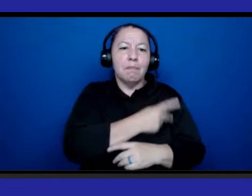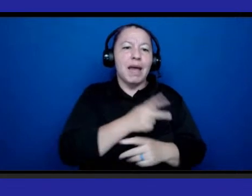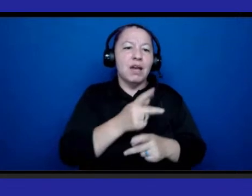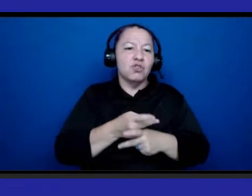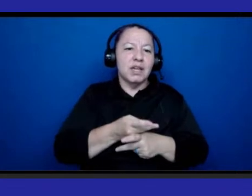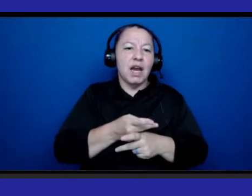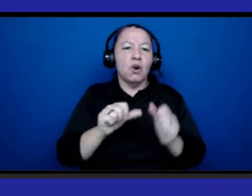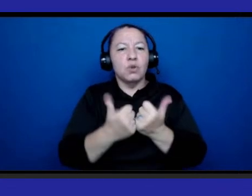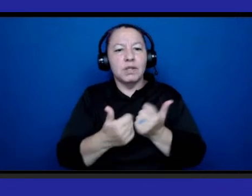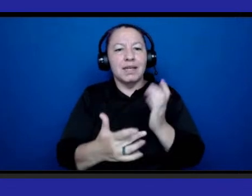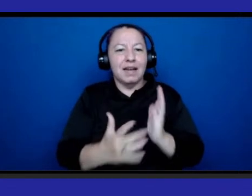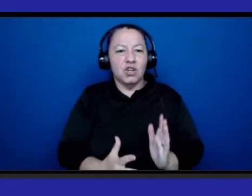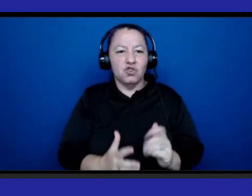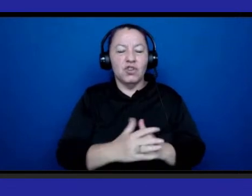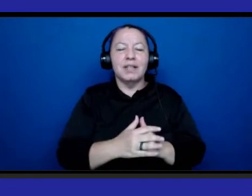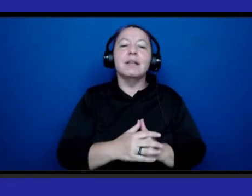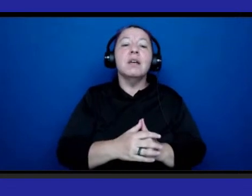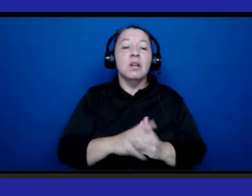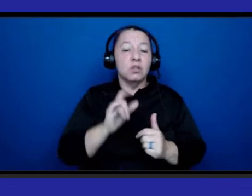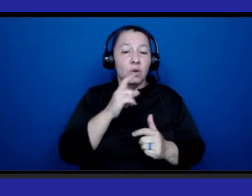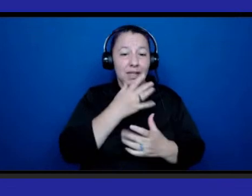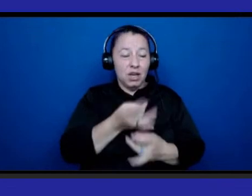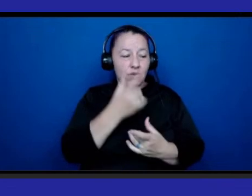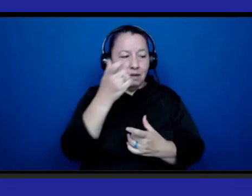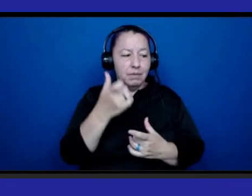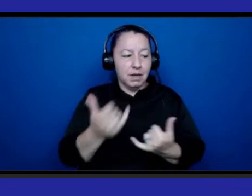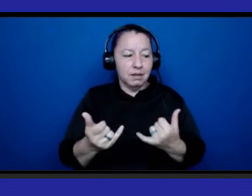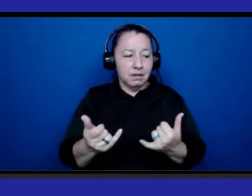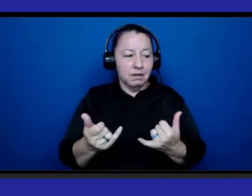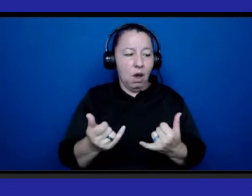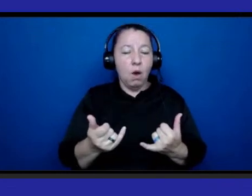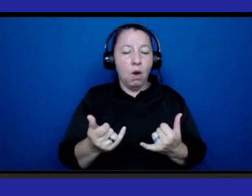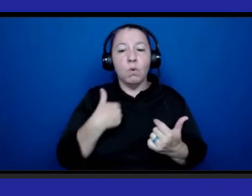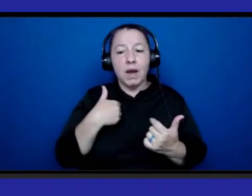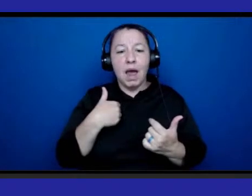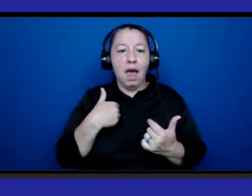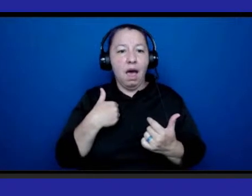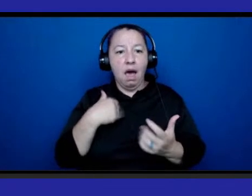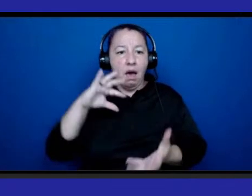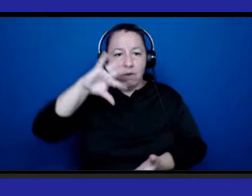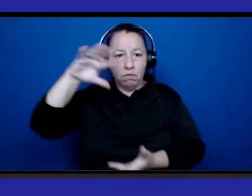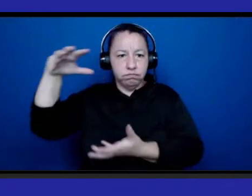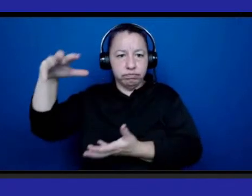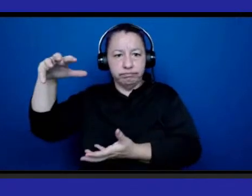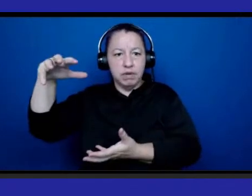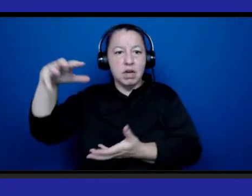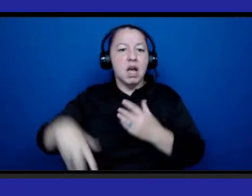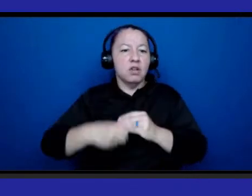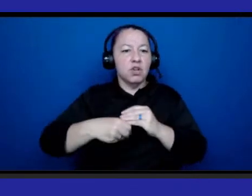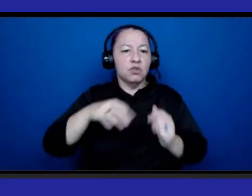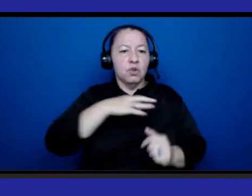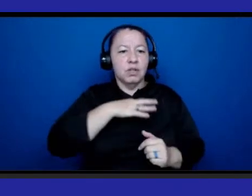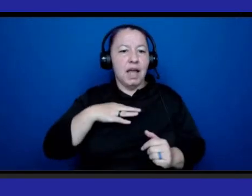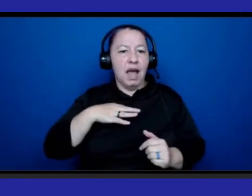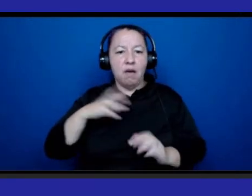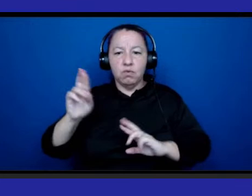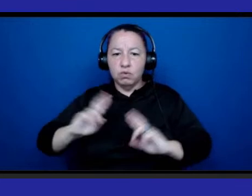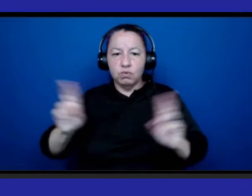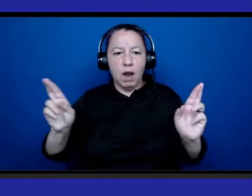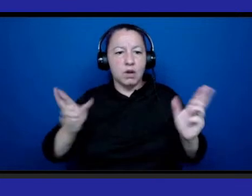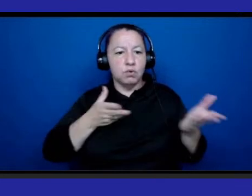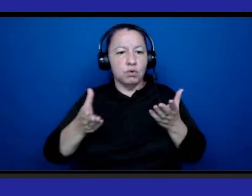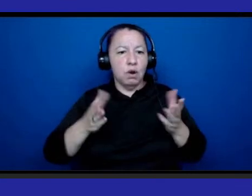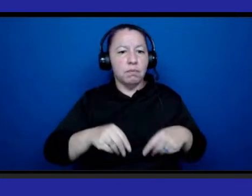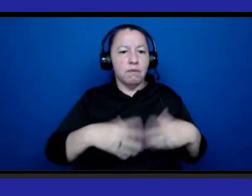And so what makes this interesting is that now we have a cadre of additional staff who's poised to serve as providing